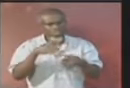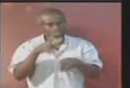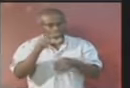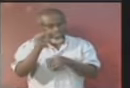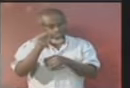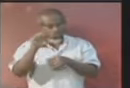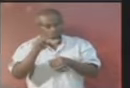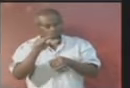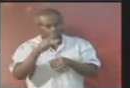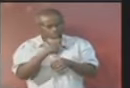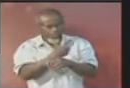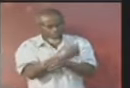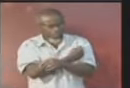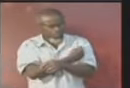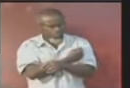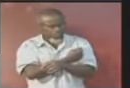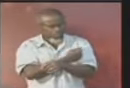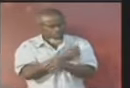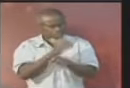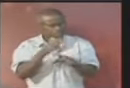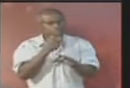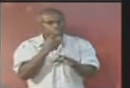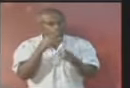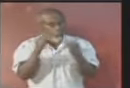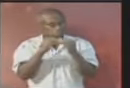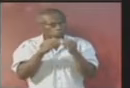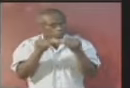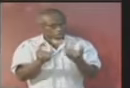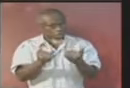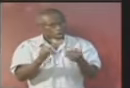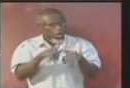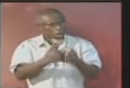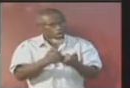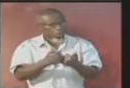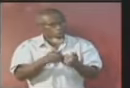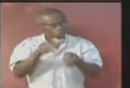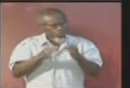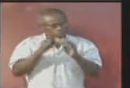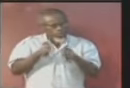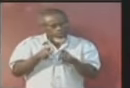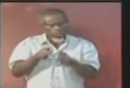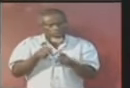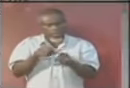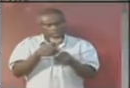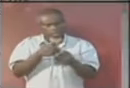give an update on this person, and did the person have comorbidities? Thank you.